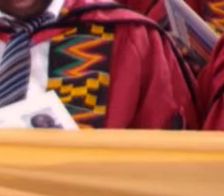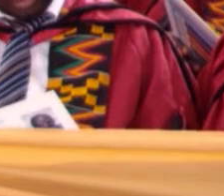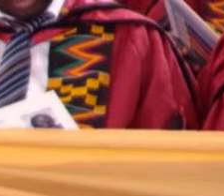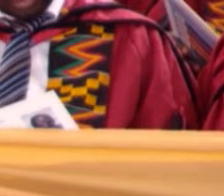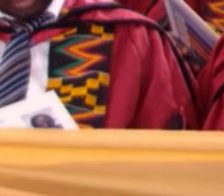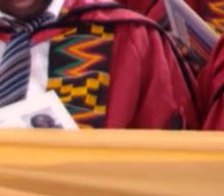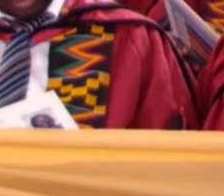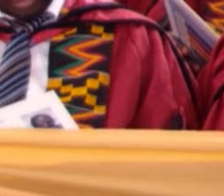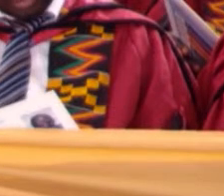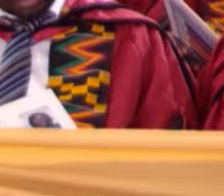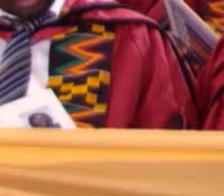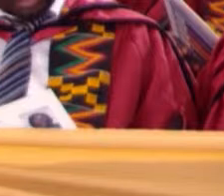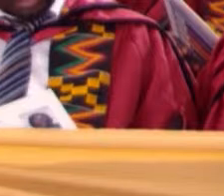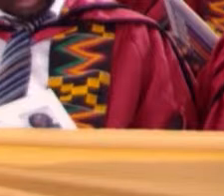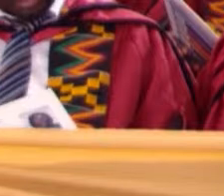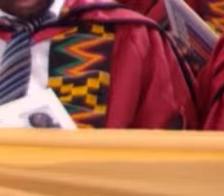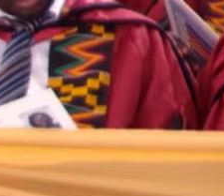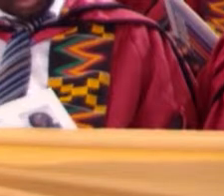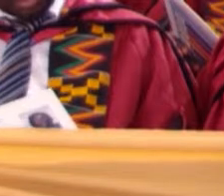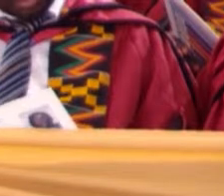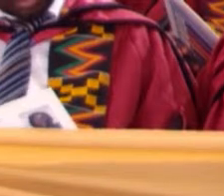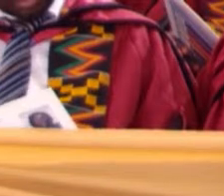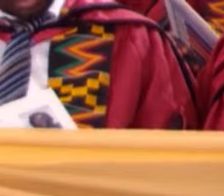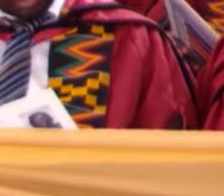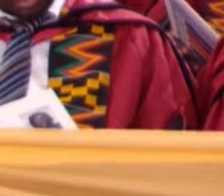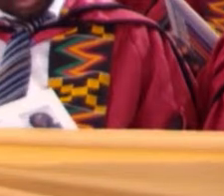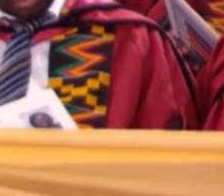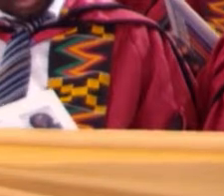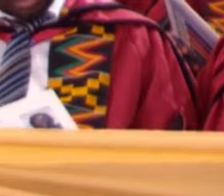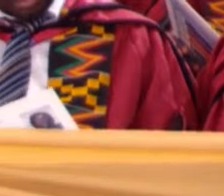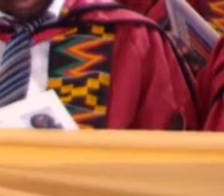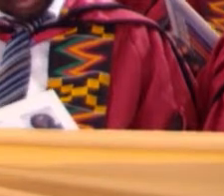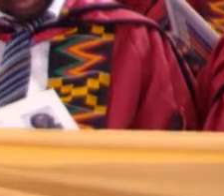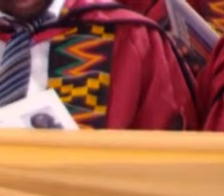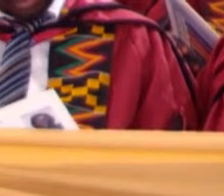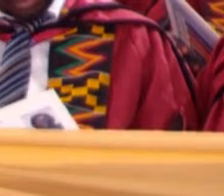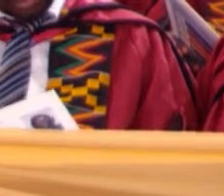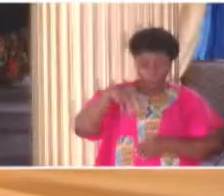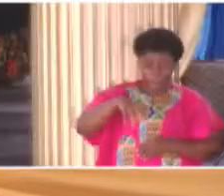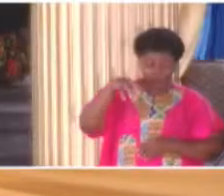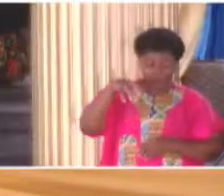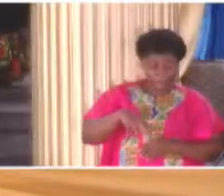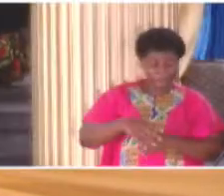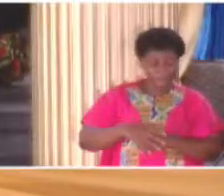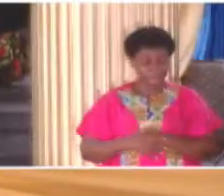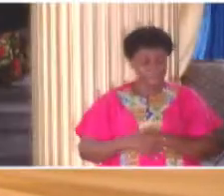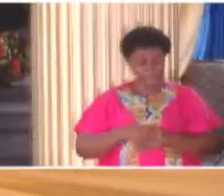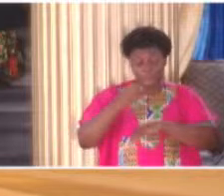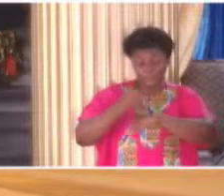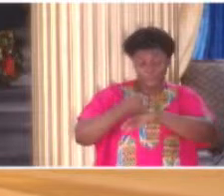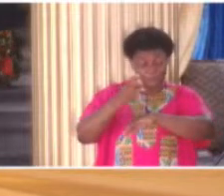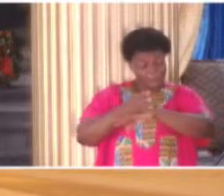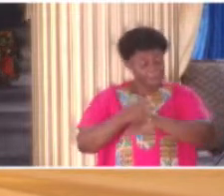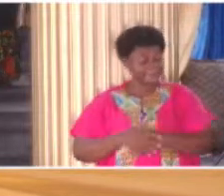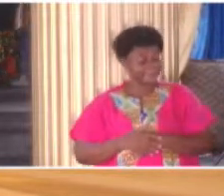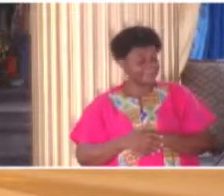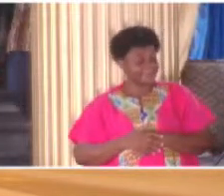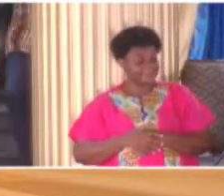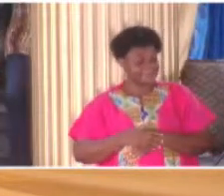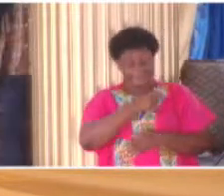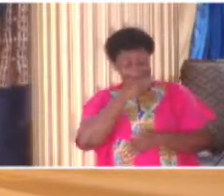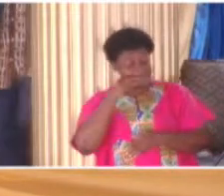Cameroon, Canada, China, Congo, Cote d'Ivoire,